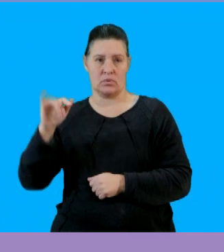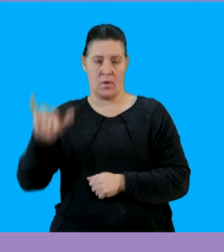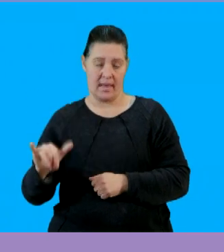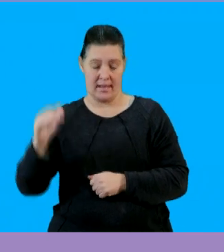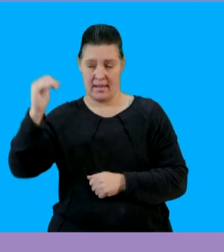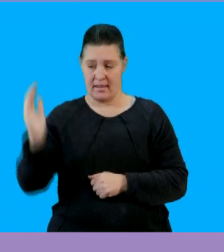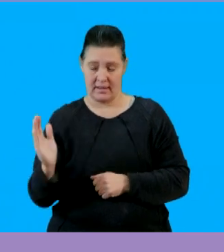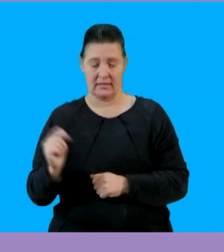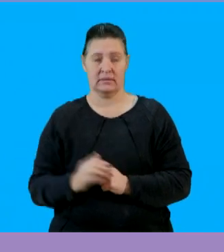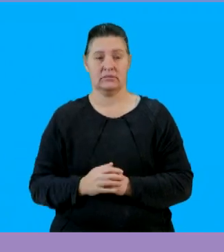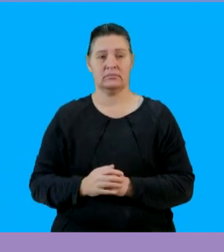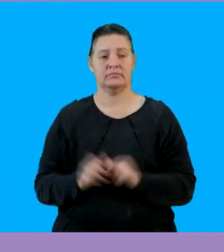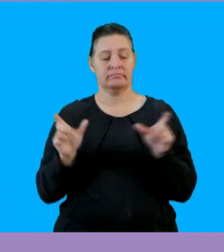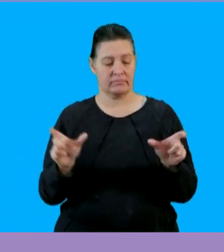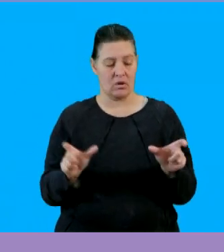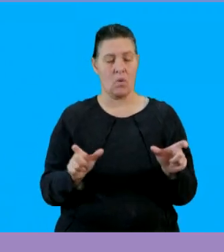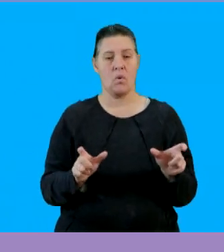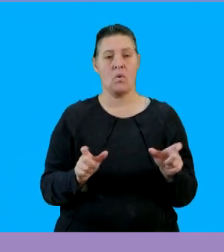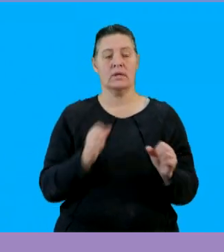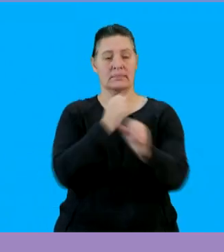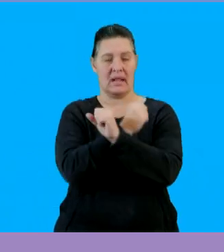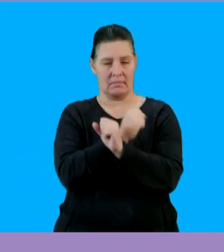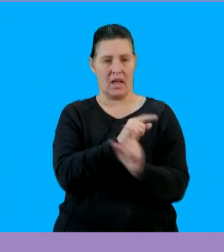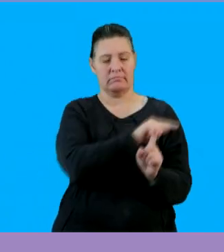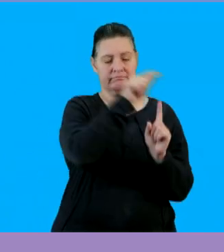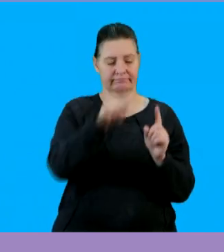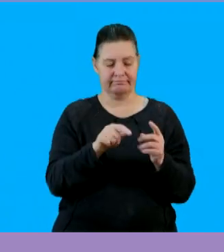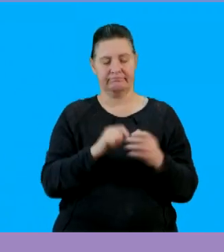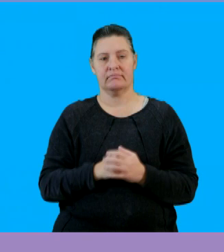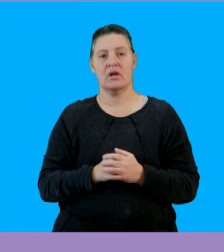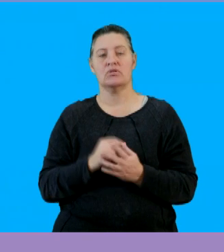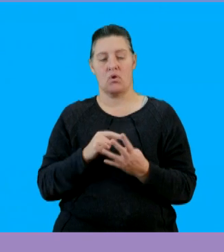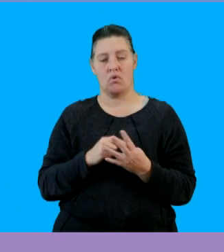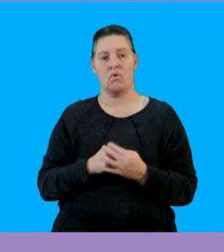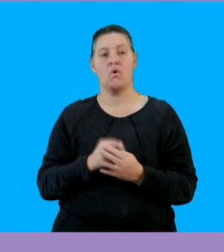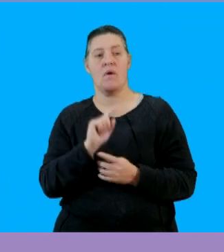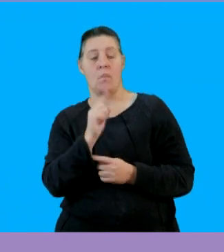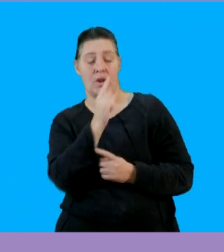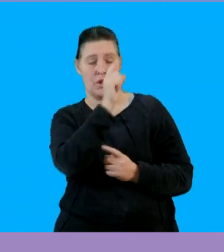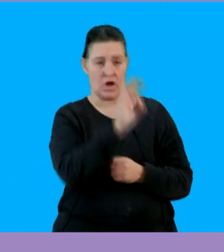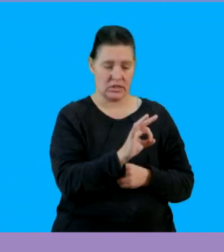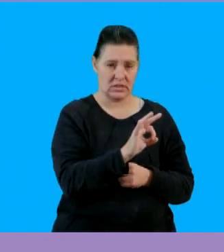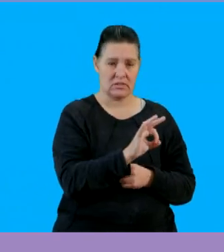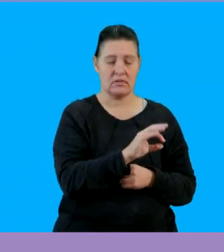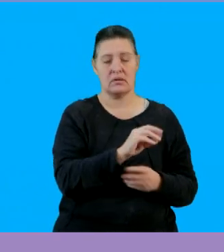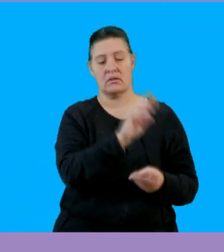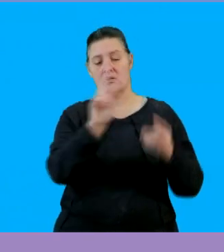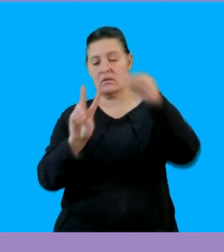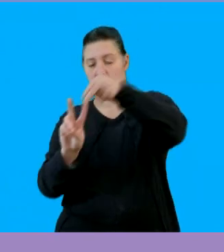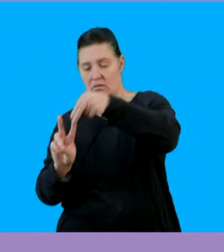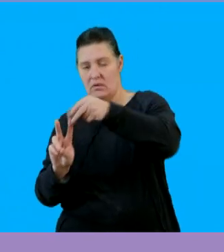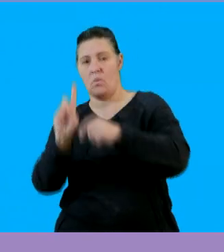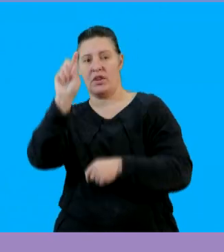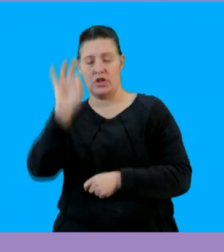minus y. So we are going to multiply the way we should. So it's the first ones first. 1/3